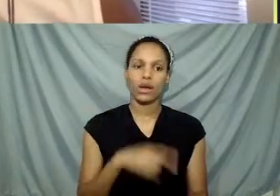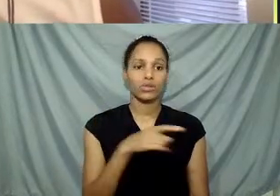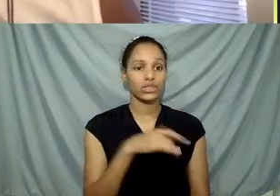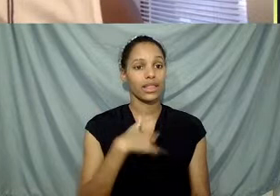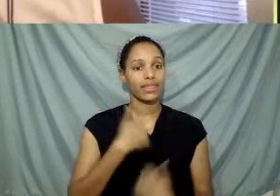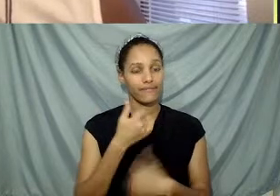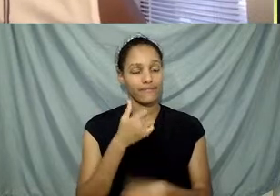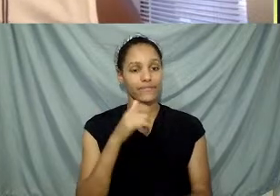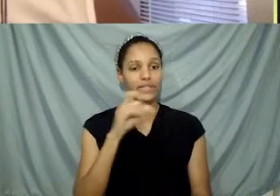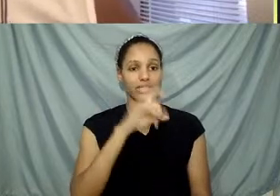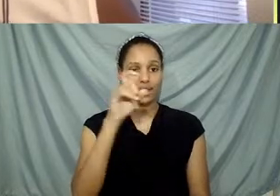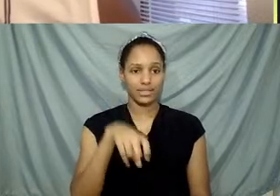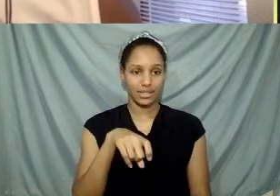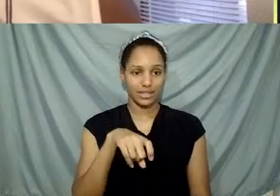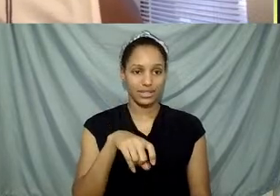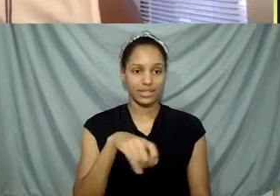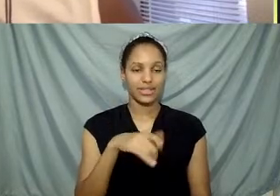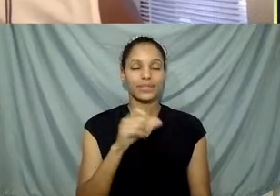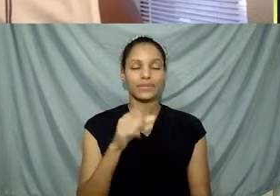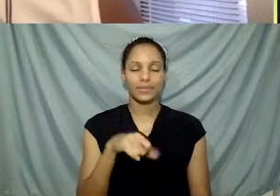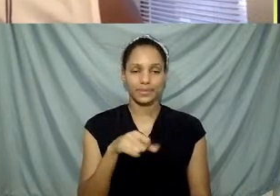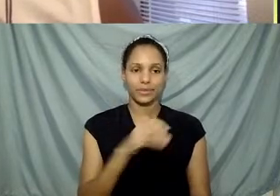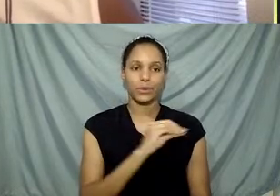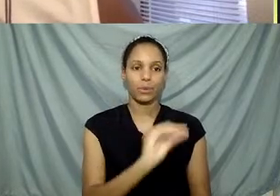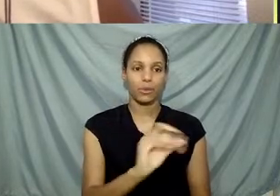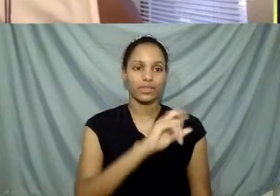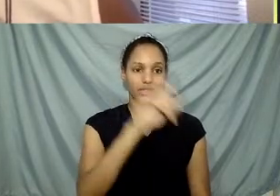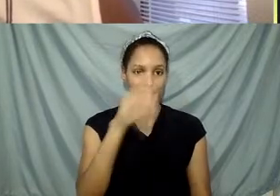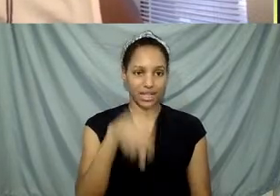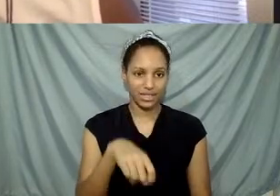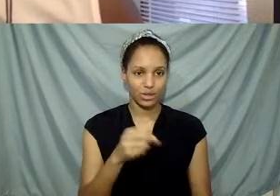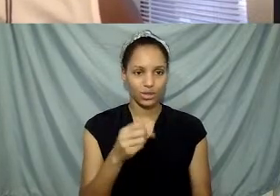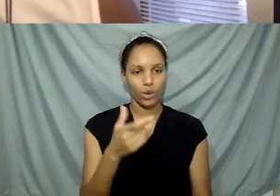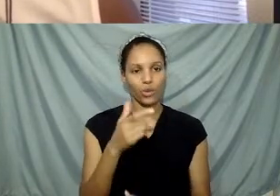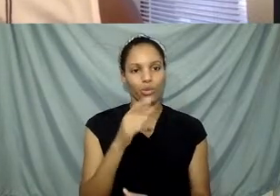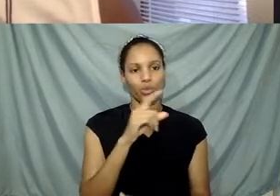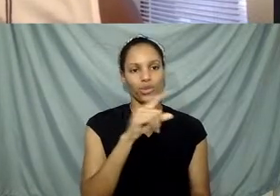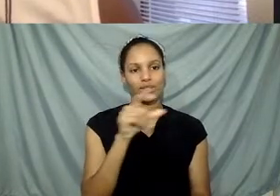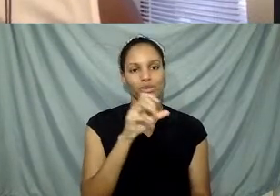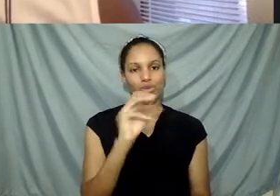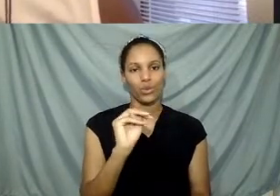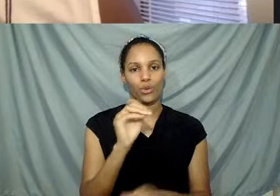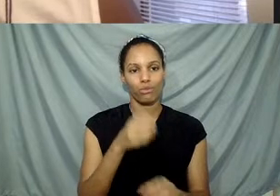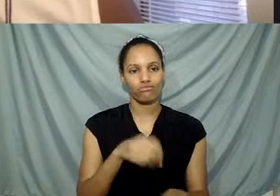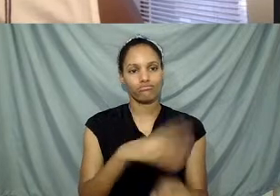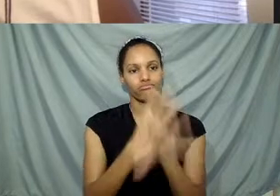Texas. Okay. She moved to Texas, so we Zoom. I'm grateful for Zoom.